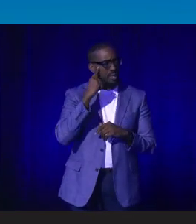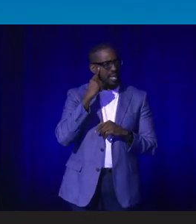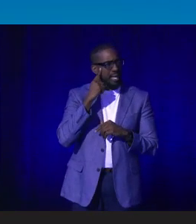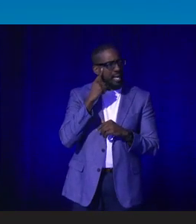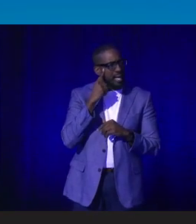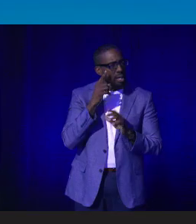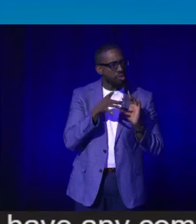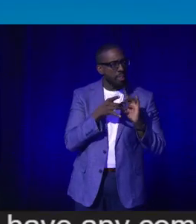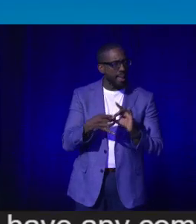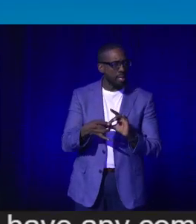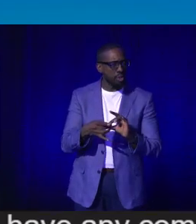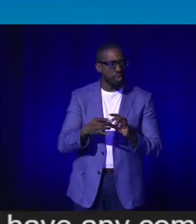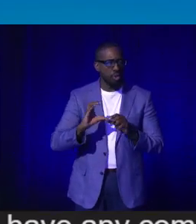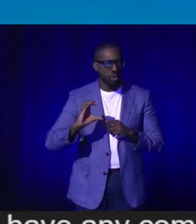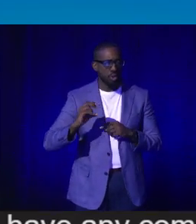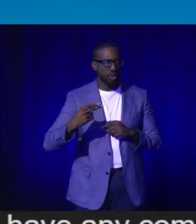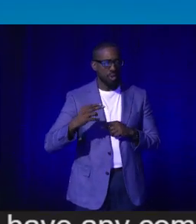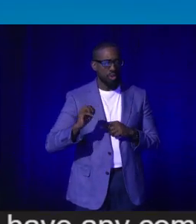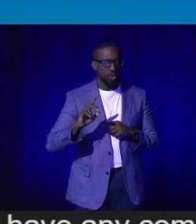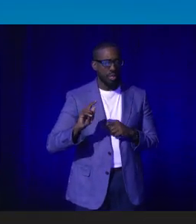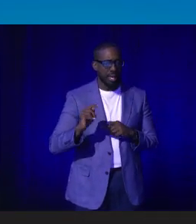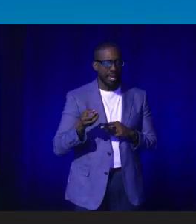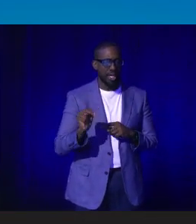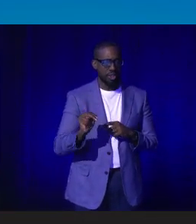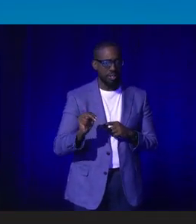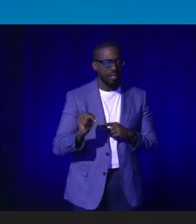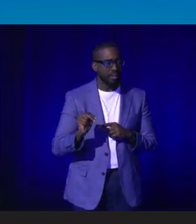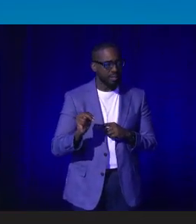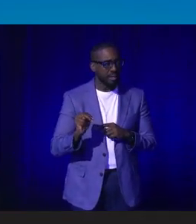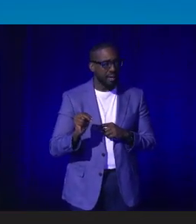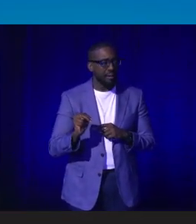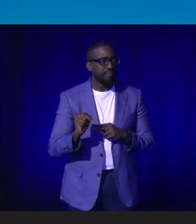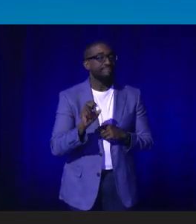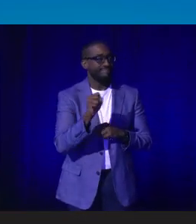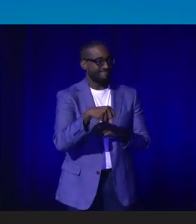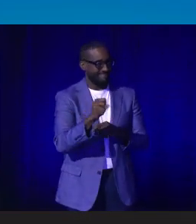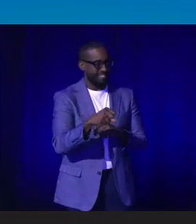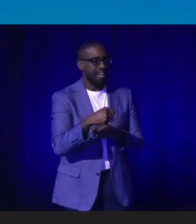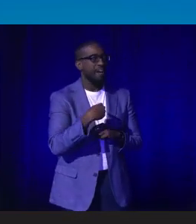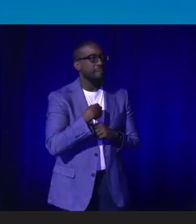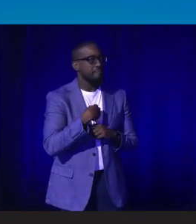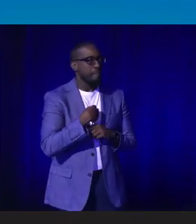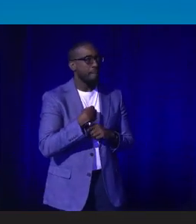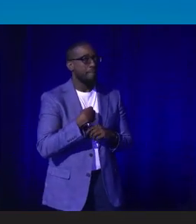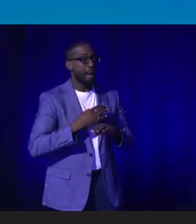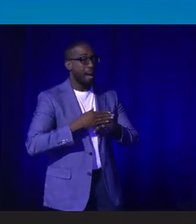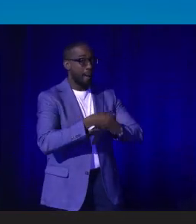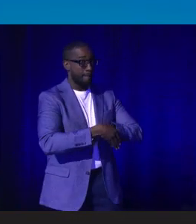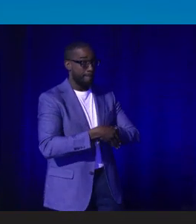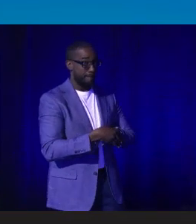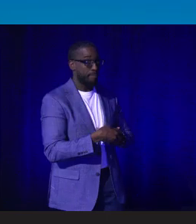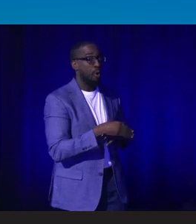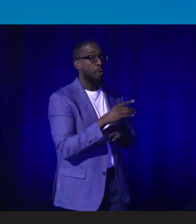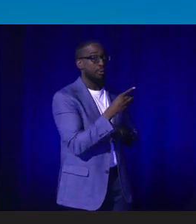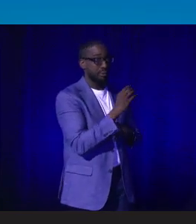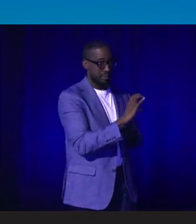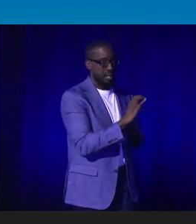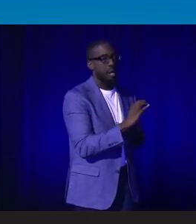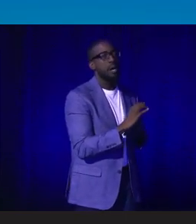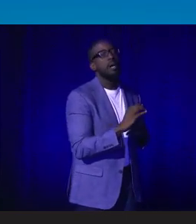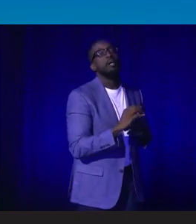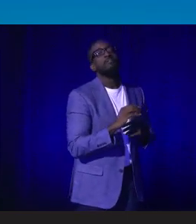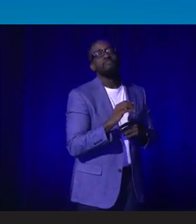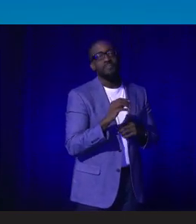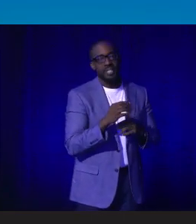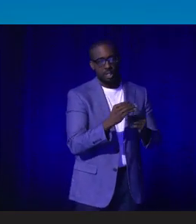Yes. So my postdoc who was leading this is an electrolyte guy. So he taught me a lot about